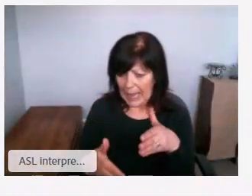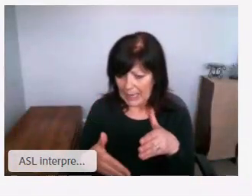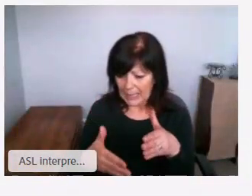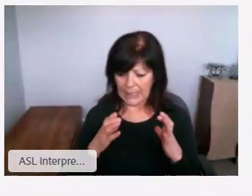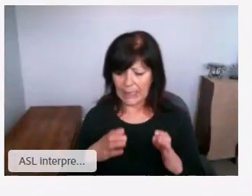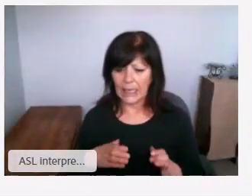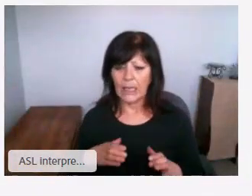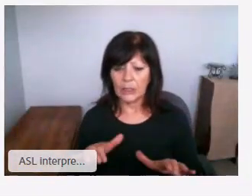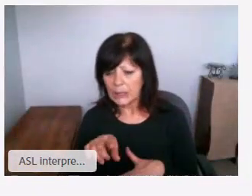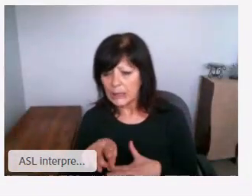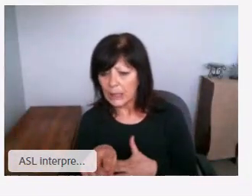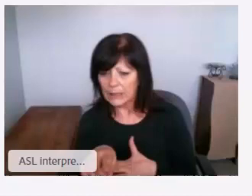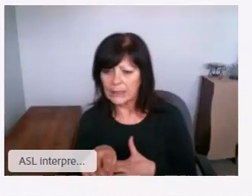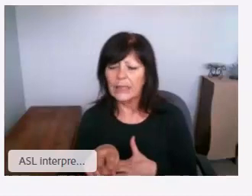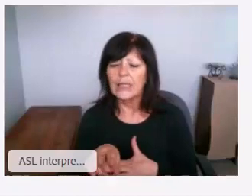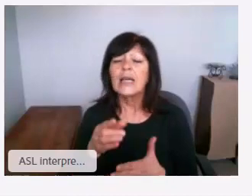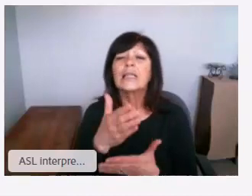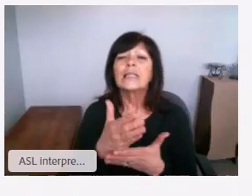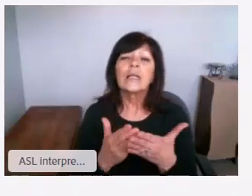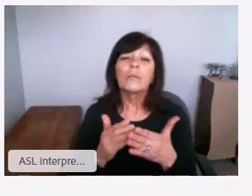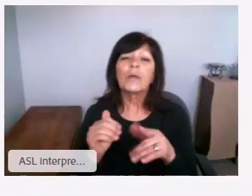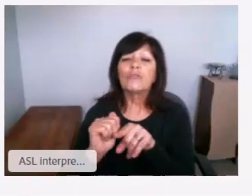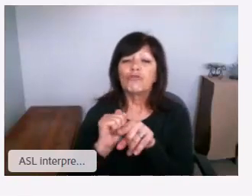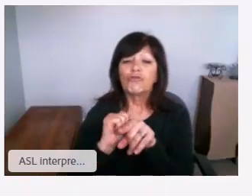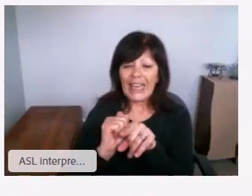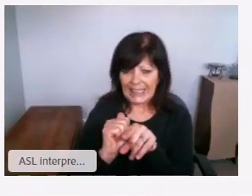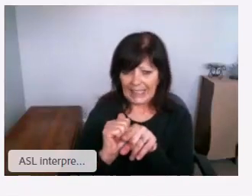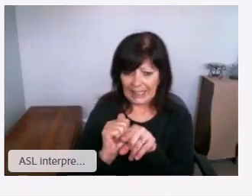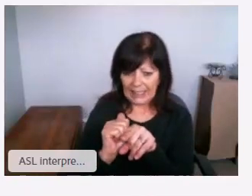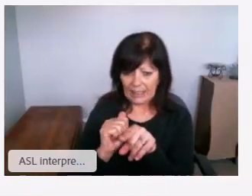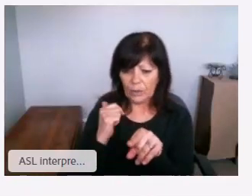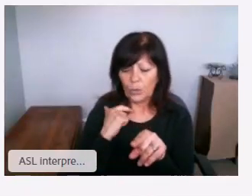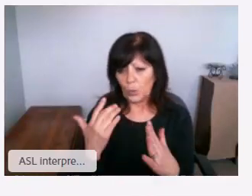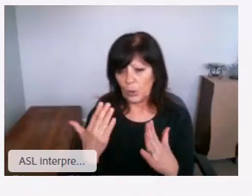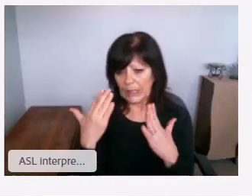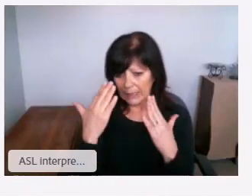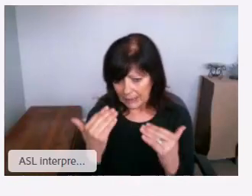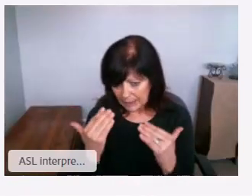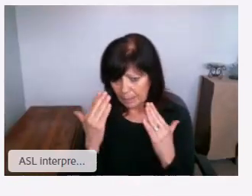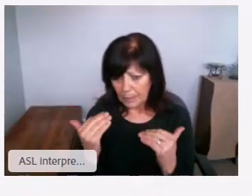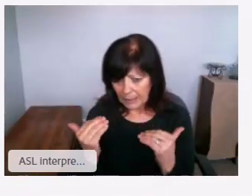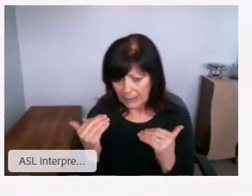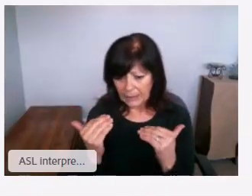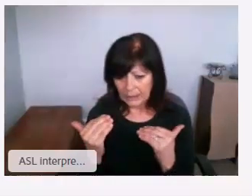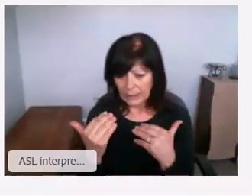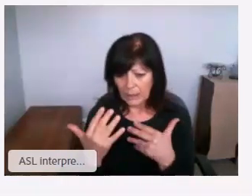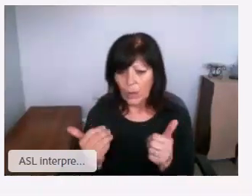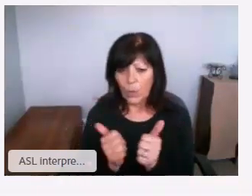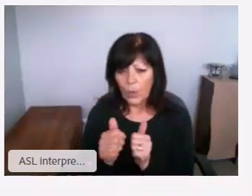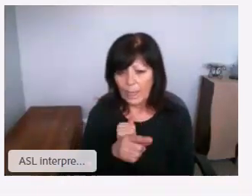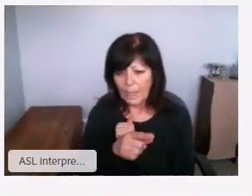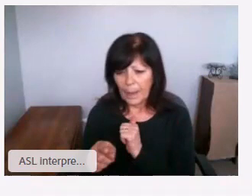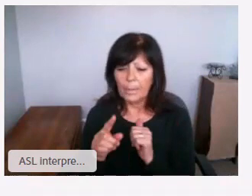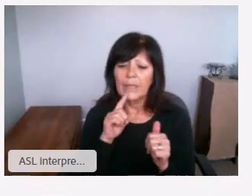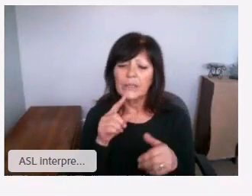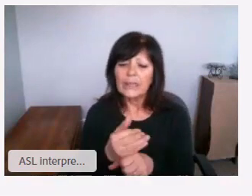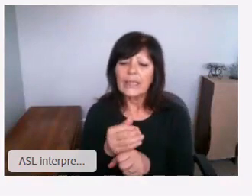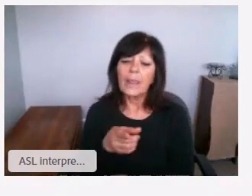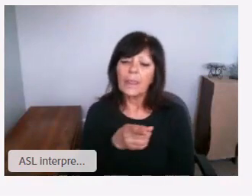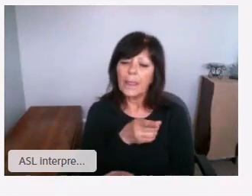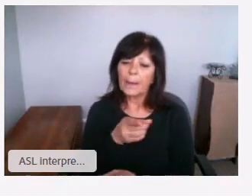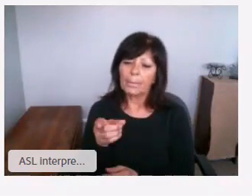does. Some of the training that we're anticipating with them is to get them